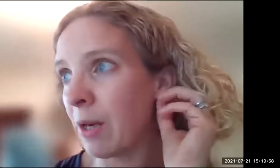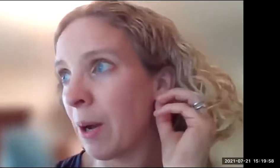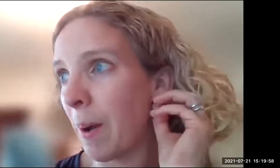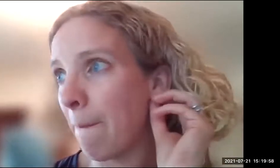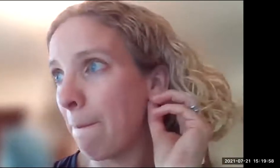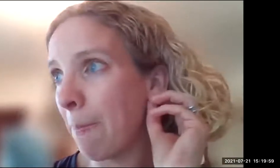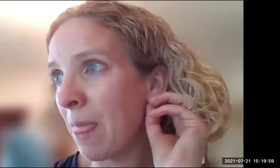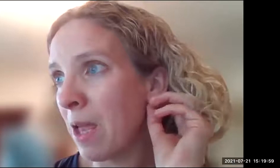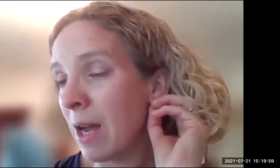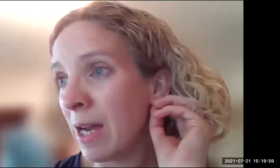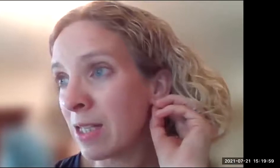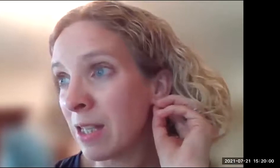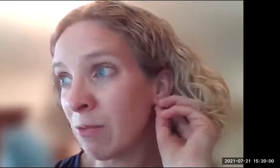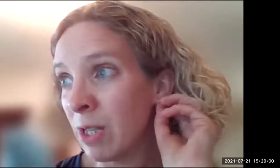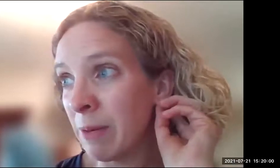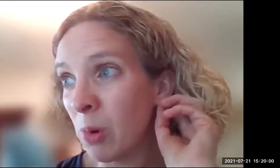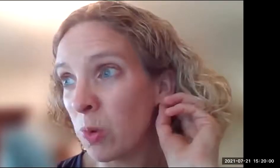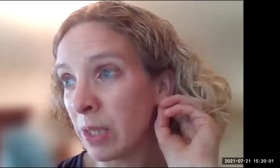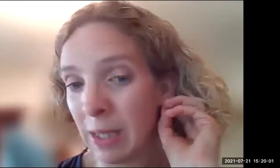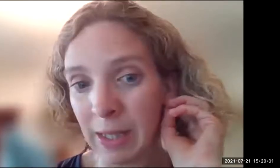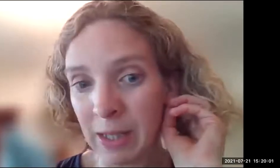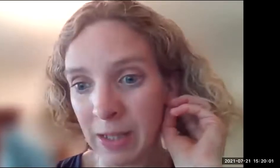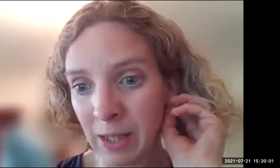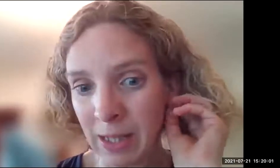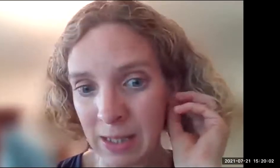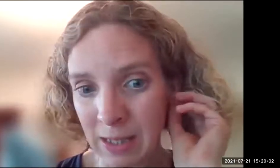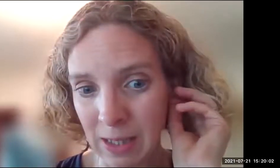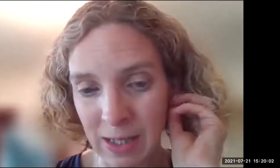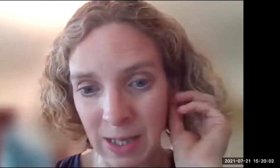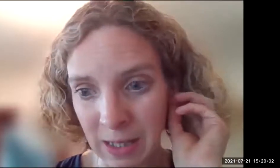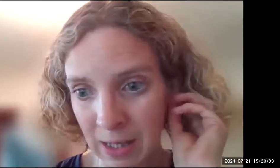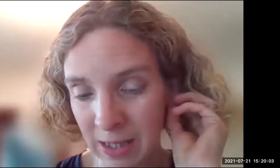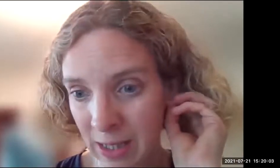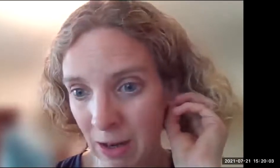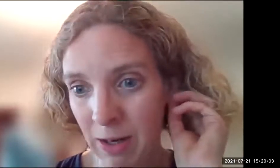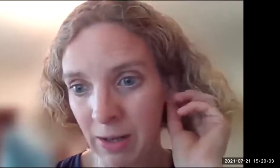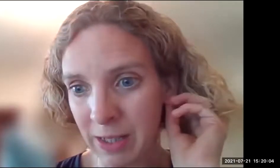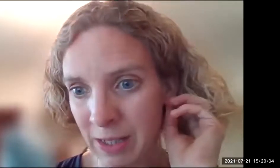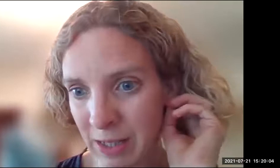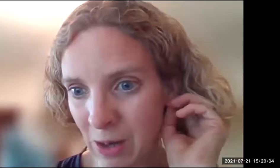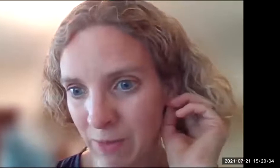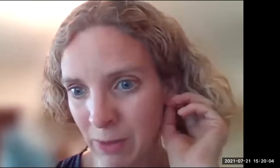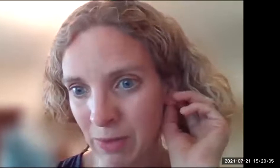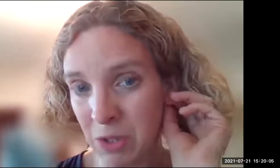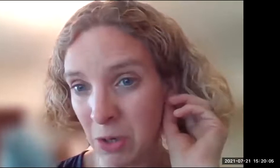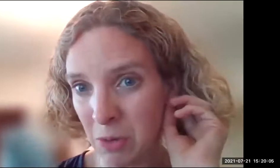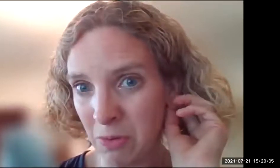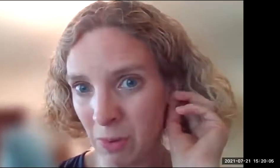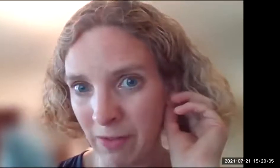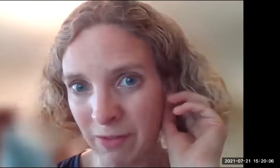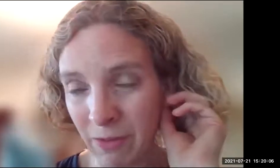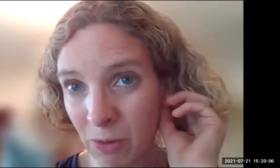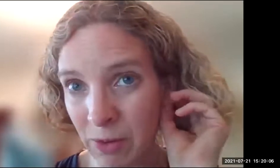growing. And I think really importantly, I think as Daniela highlighted, and as hopefully we've